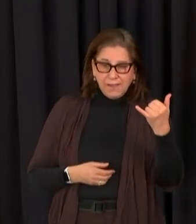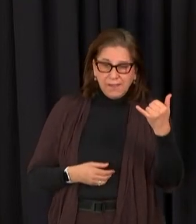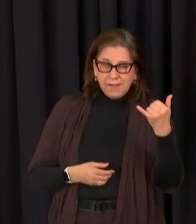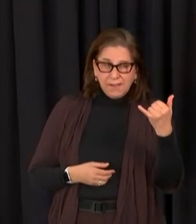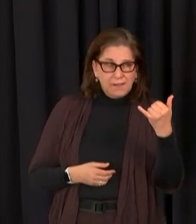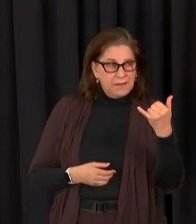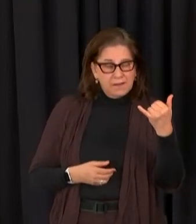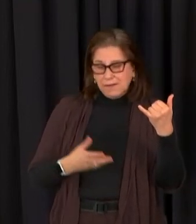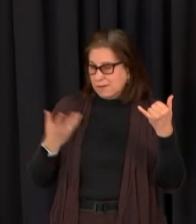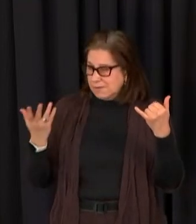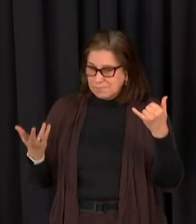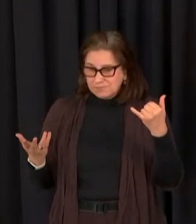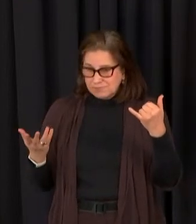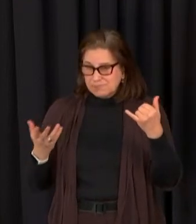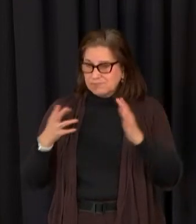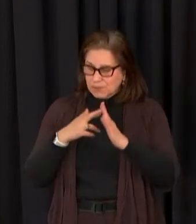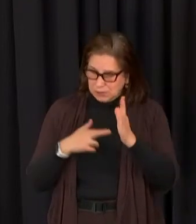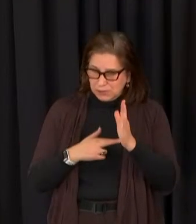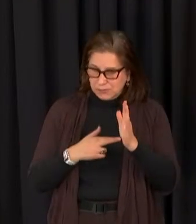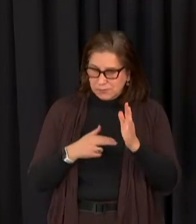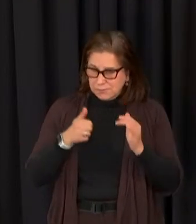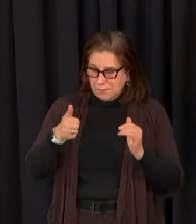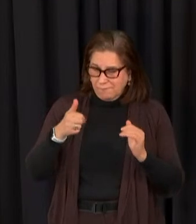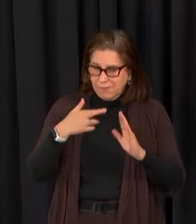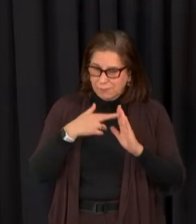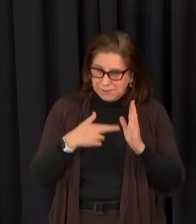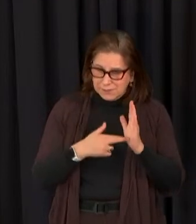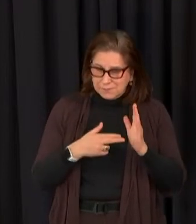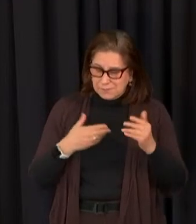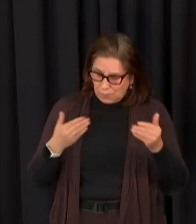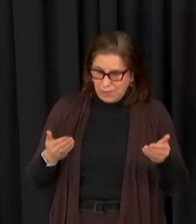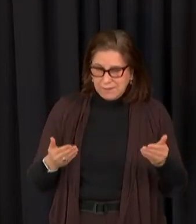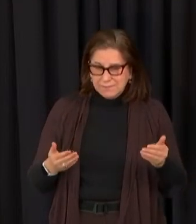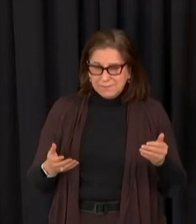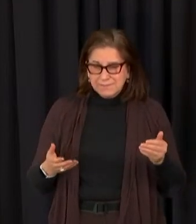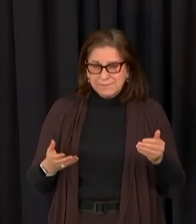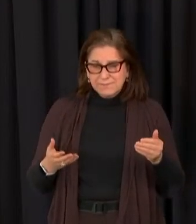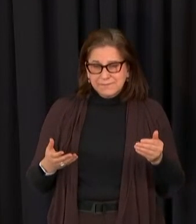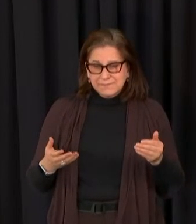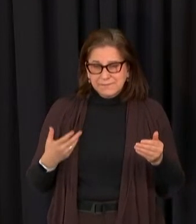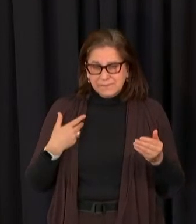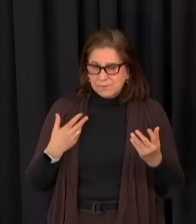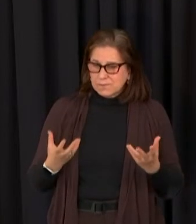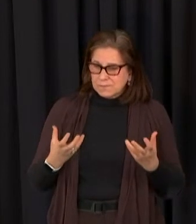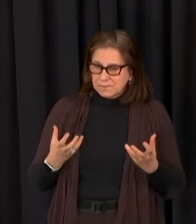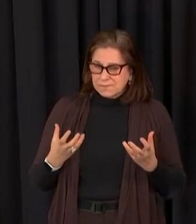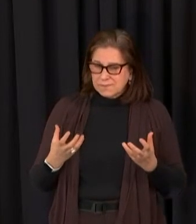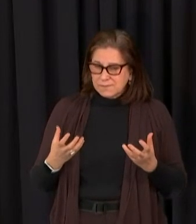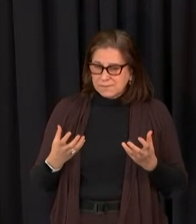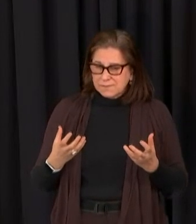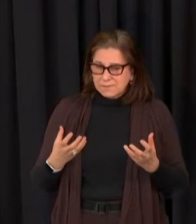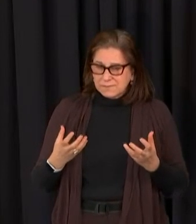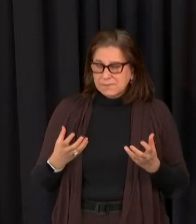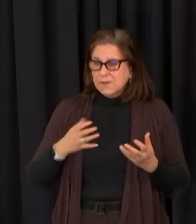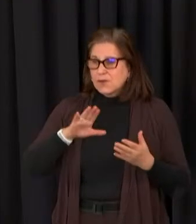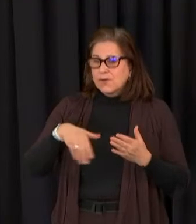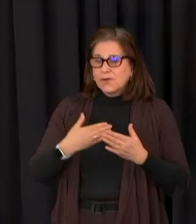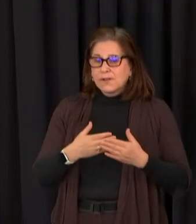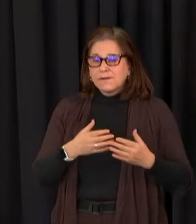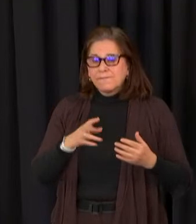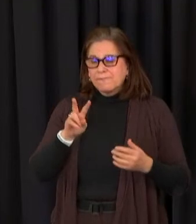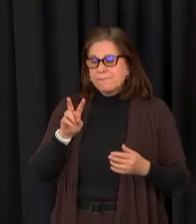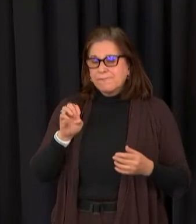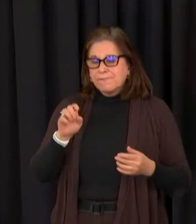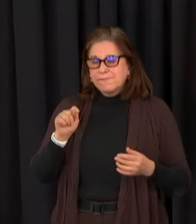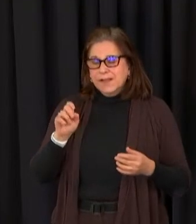can make sure that they're registered. That said, we also want all veterans in DC to